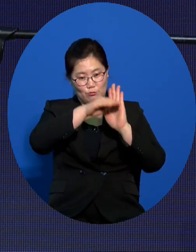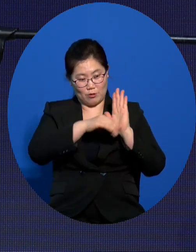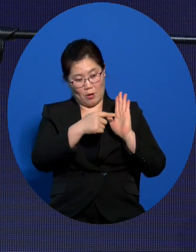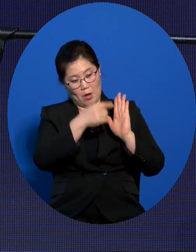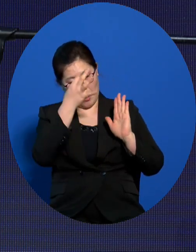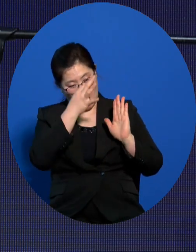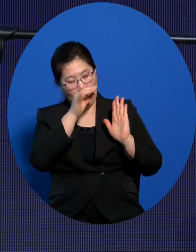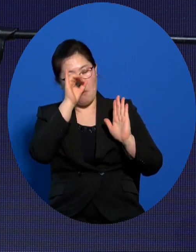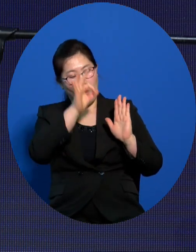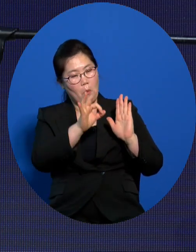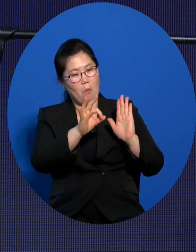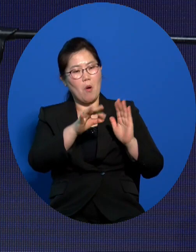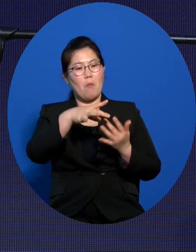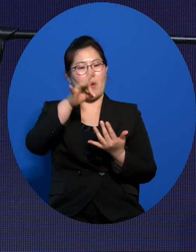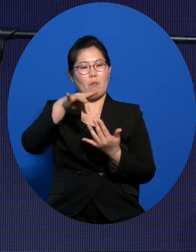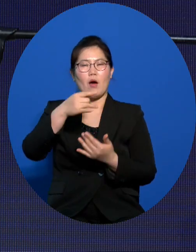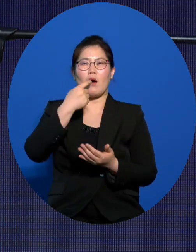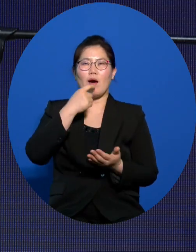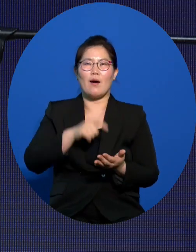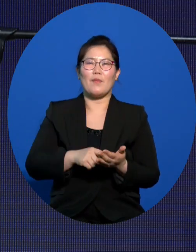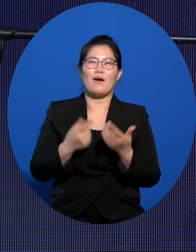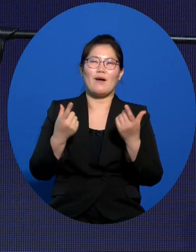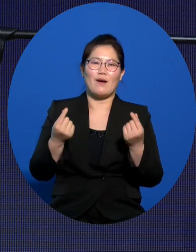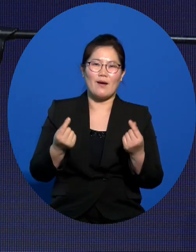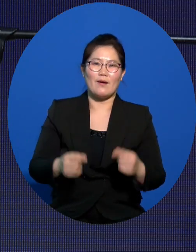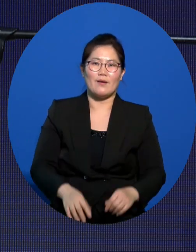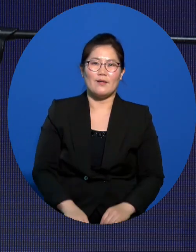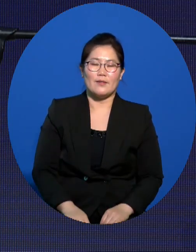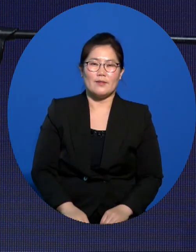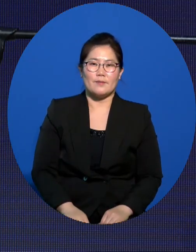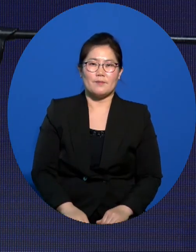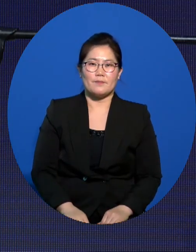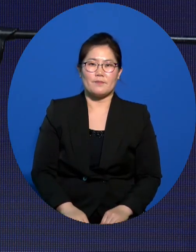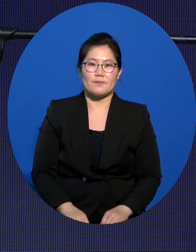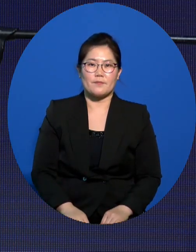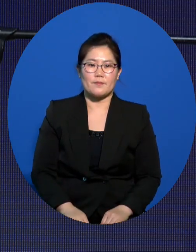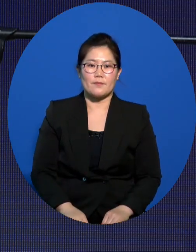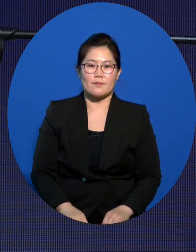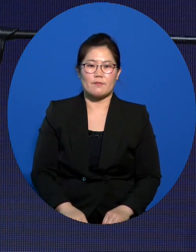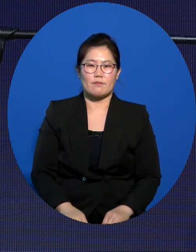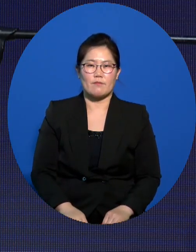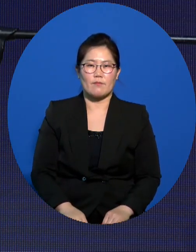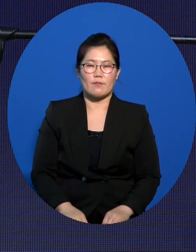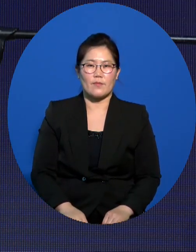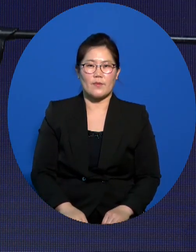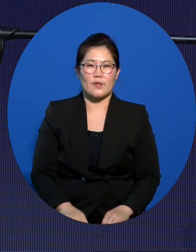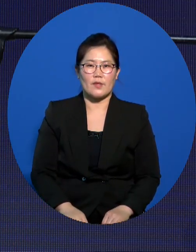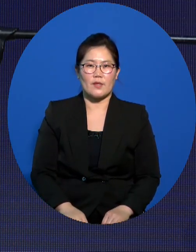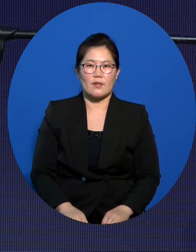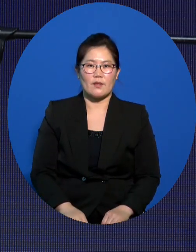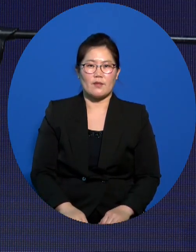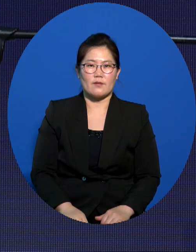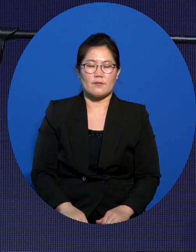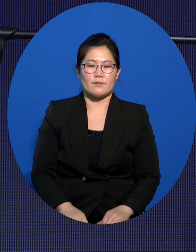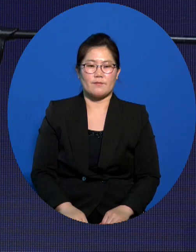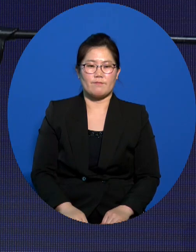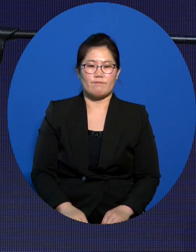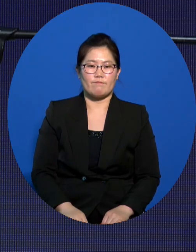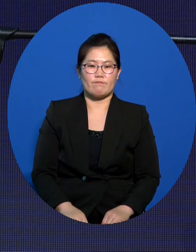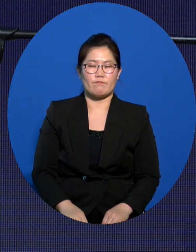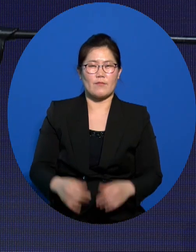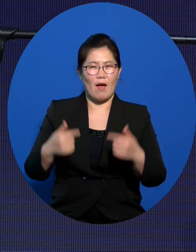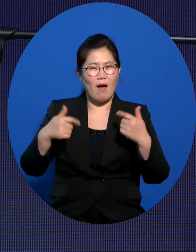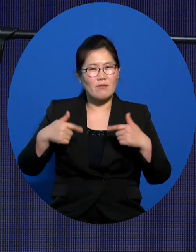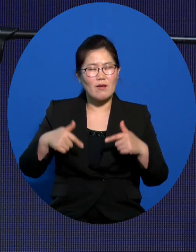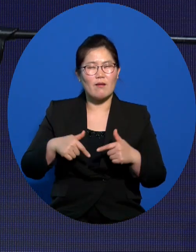for budgets in accordance to the priorities agreed upon, then I think much progress